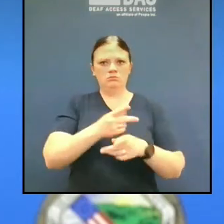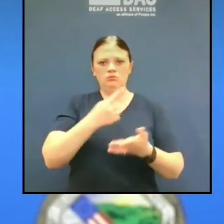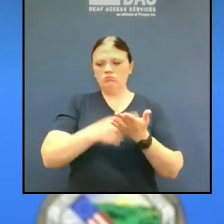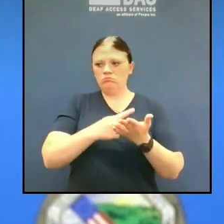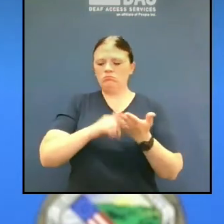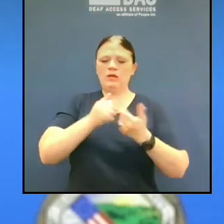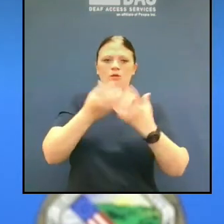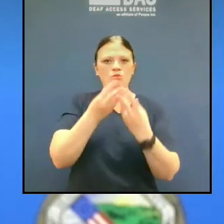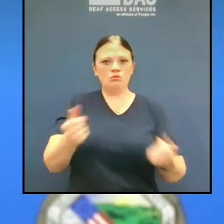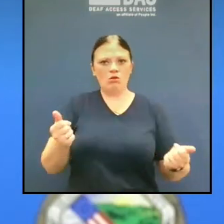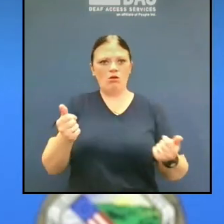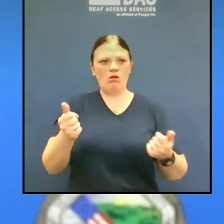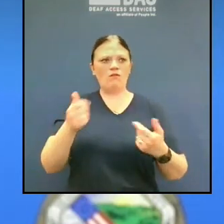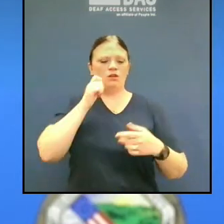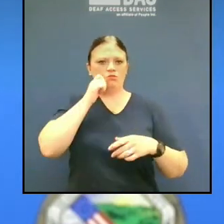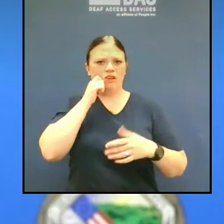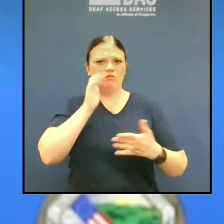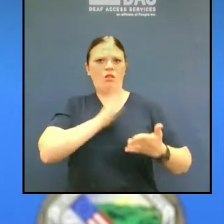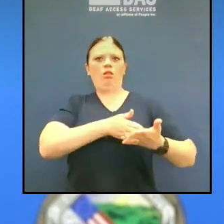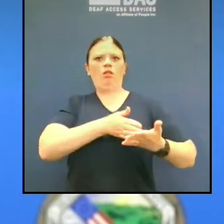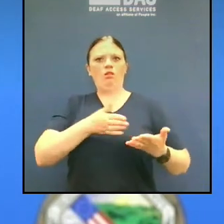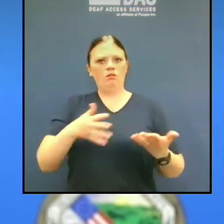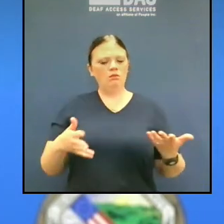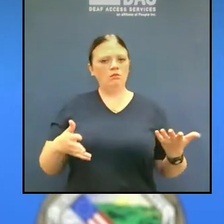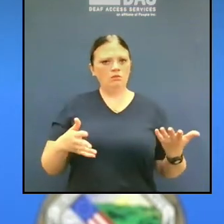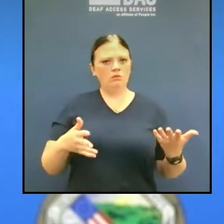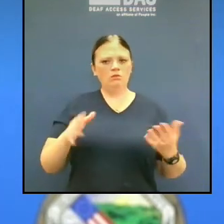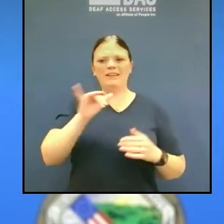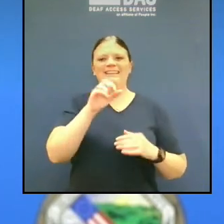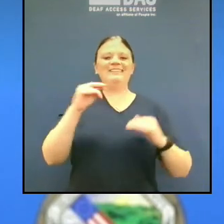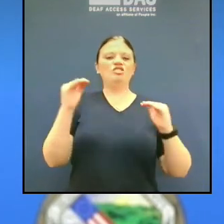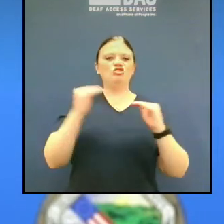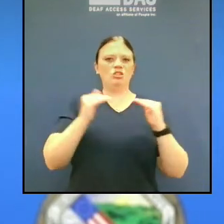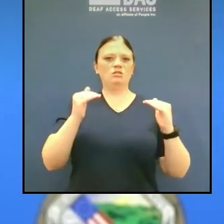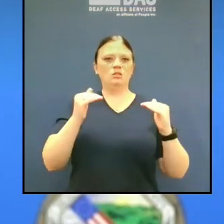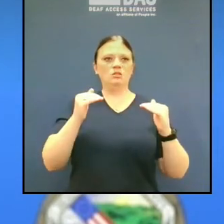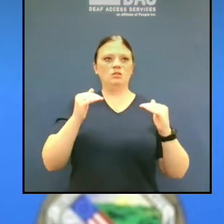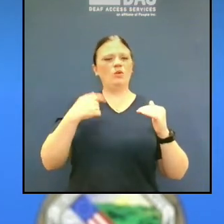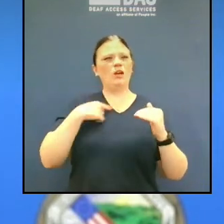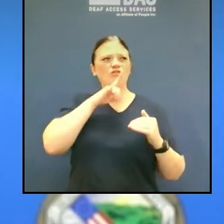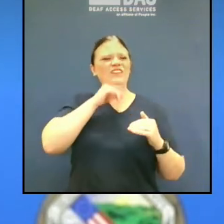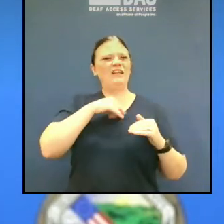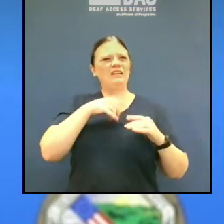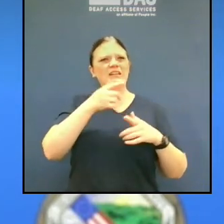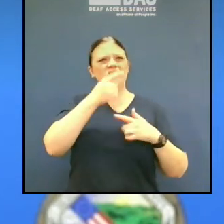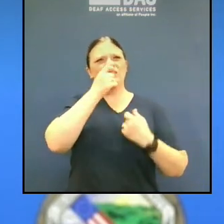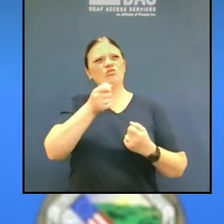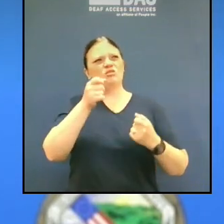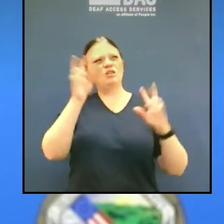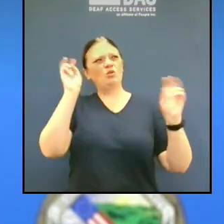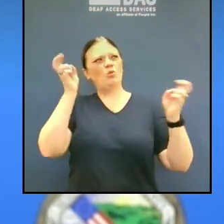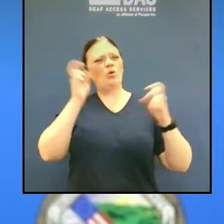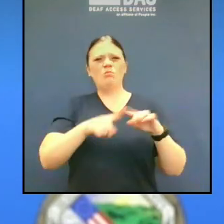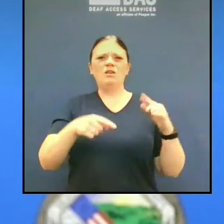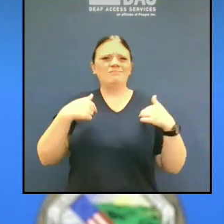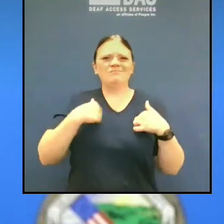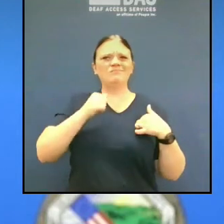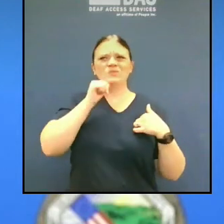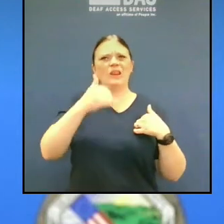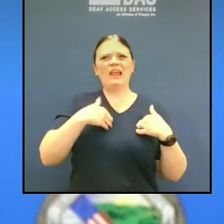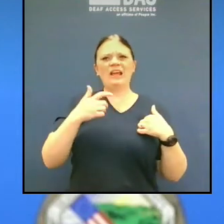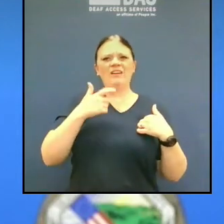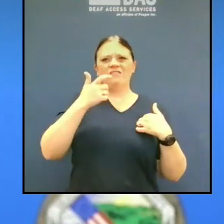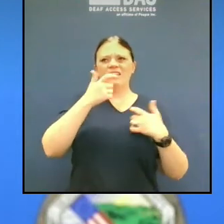the issues of racial injustice. I thought about coming up with some really interesting quote, but then again, I don't really have the experiences